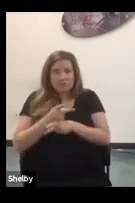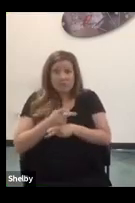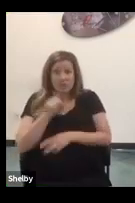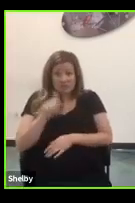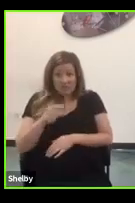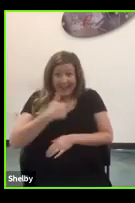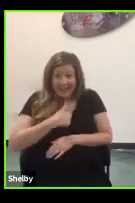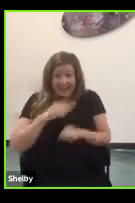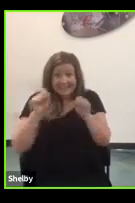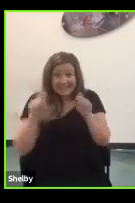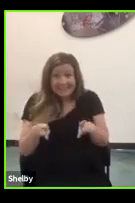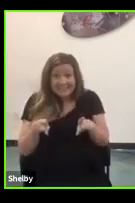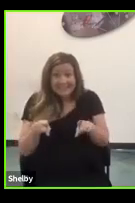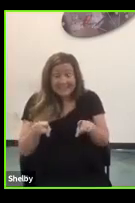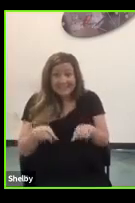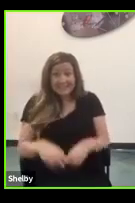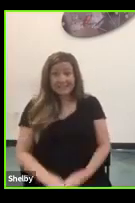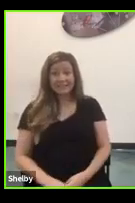I get tested?